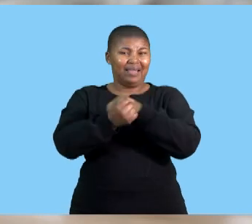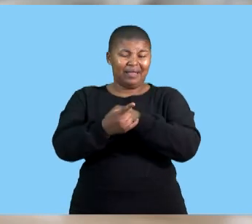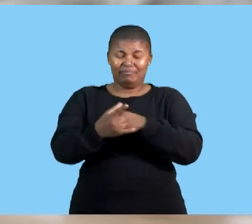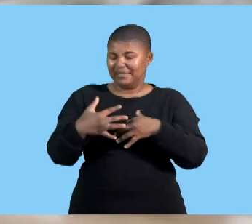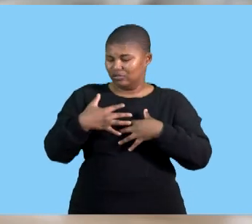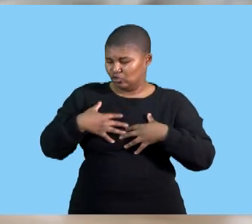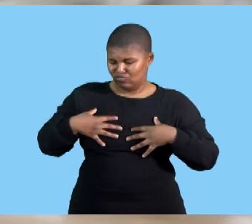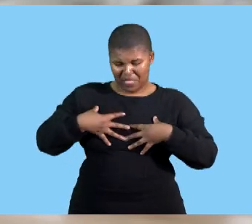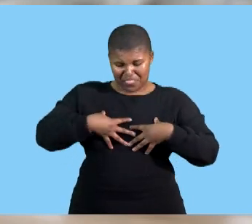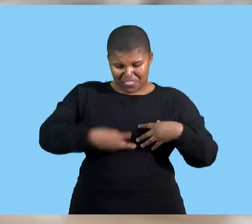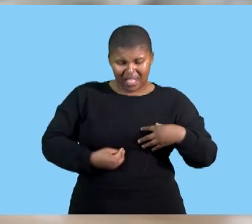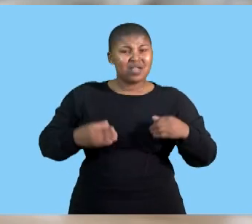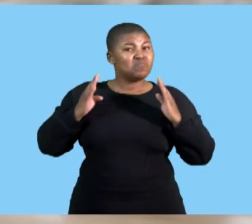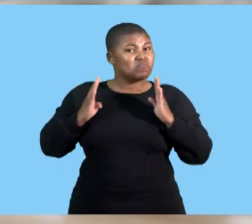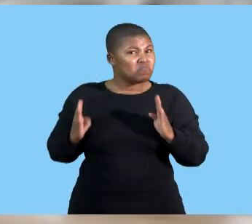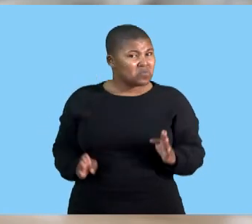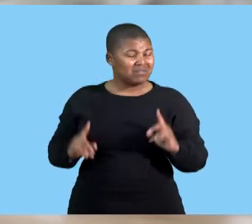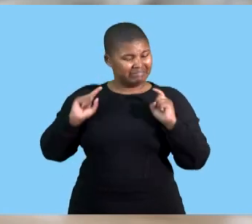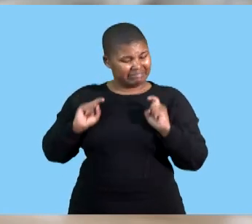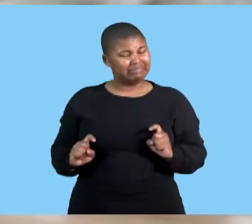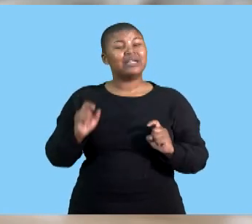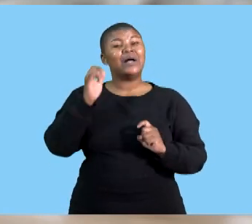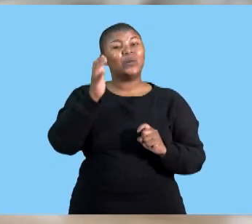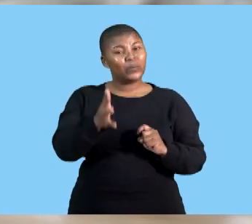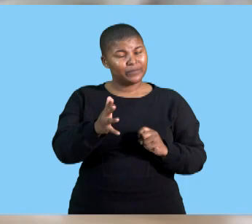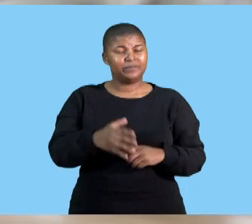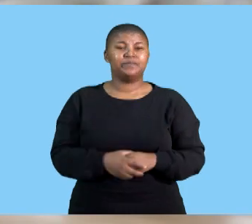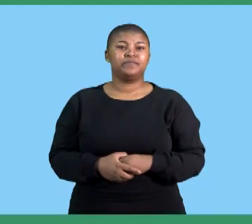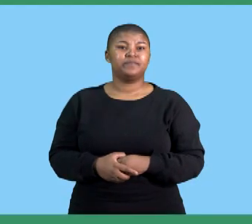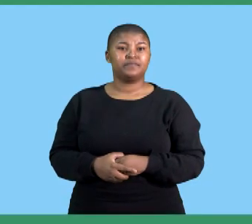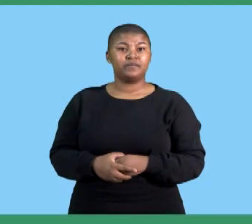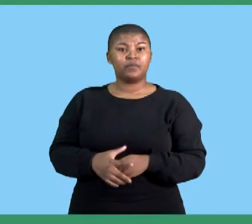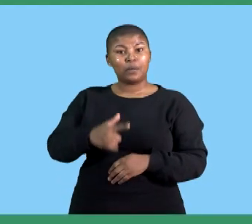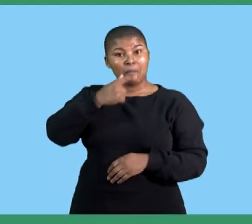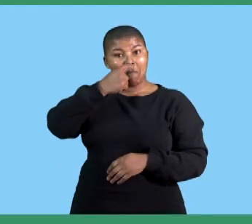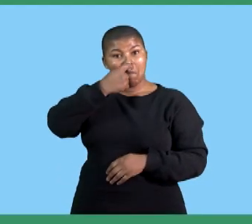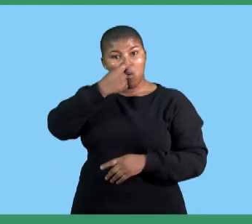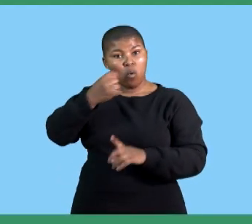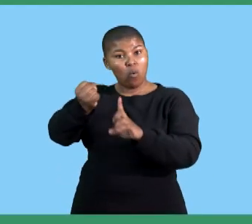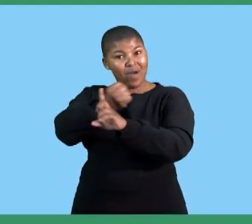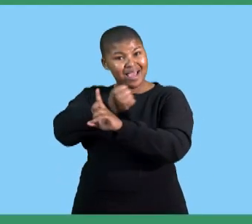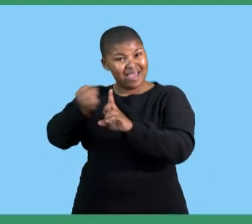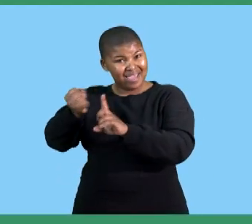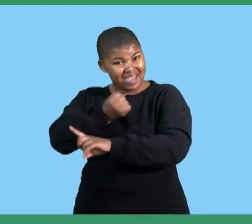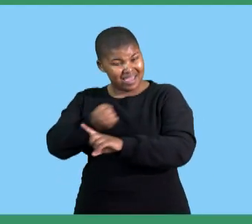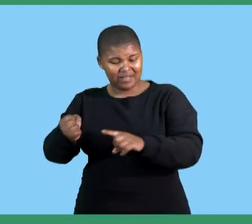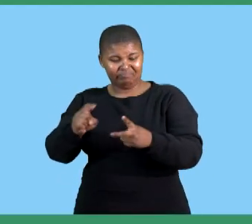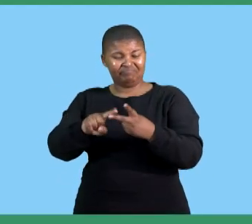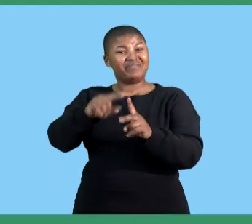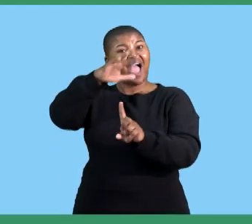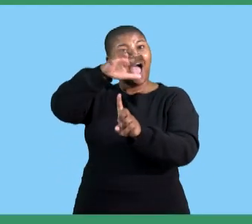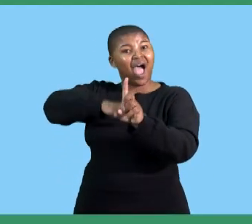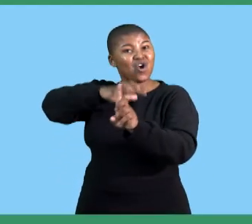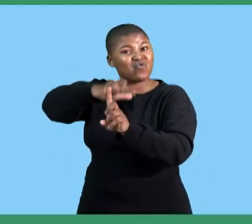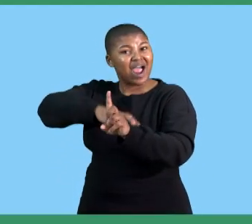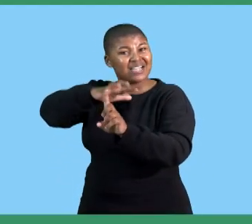of tension in your body. We also have bullying as well as harassment. So it might